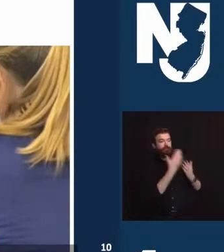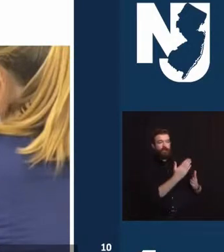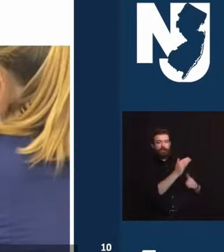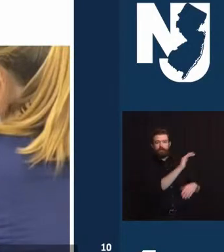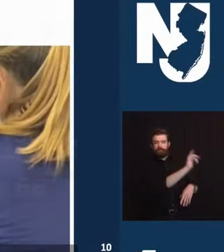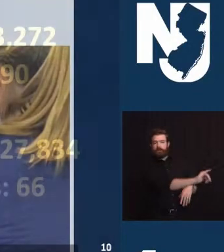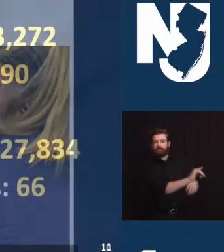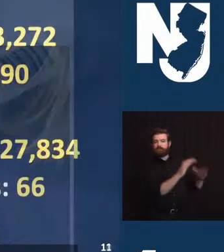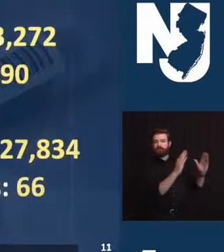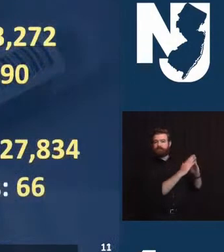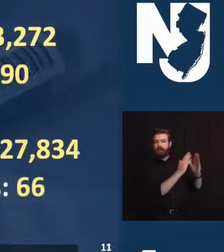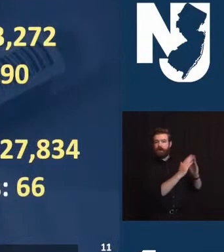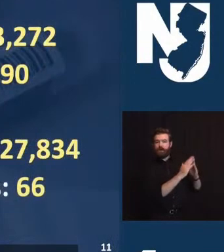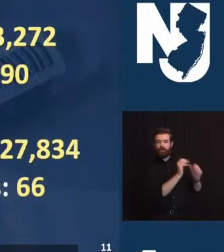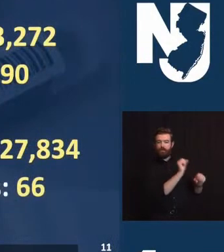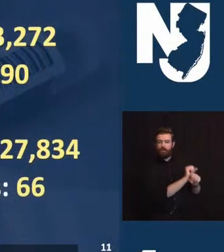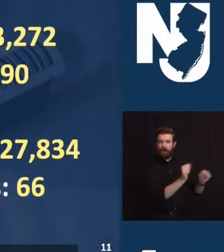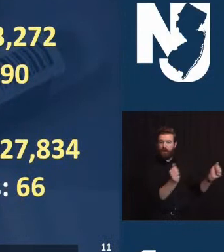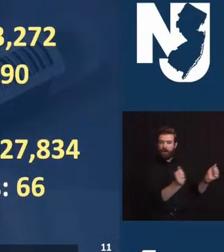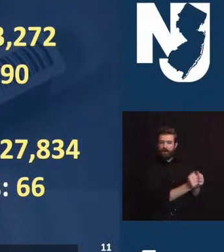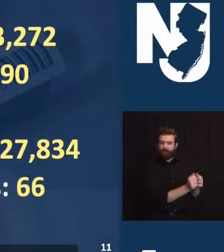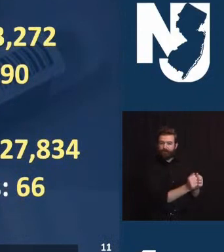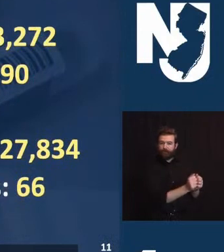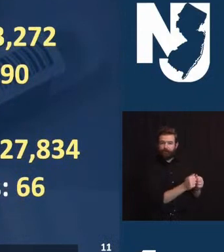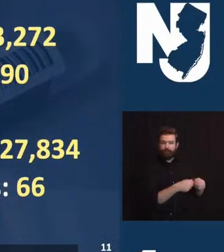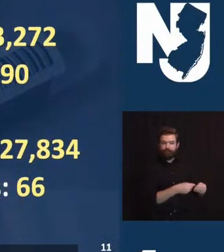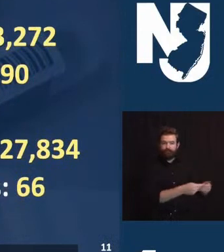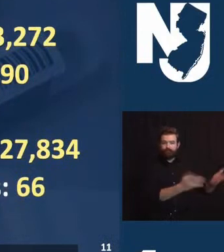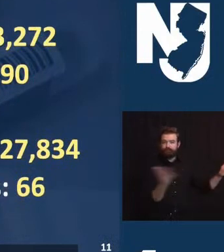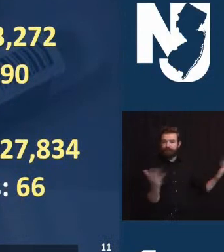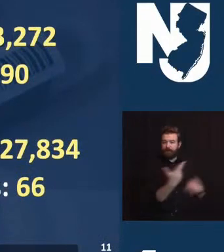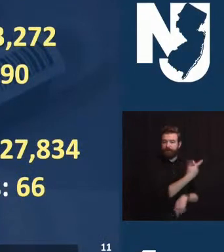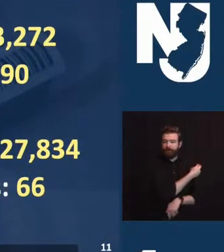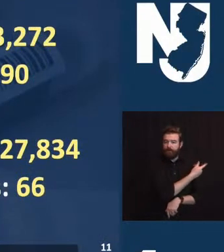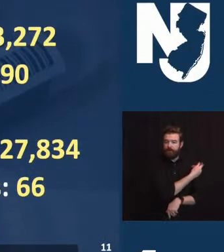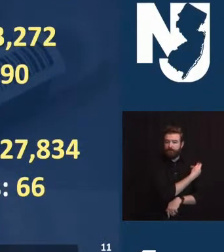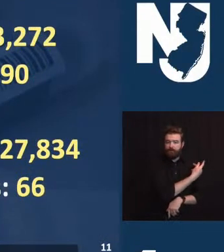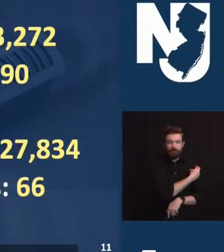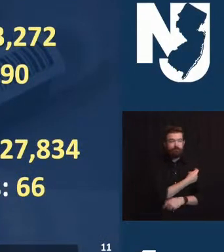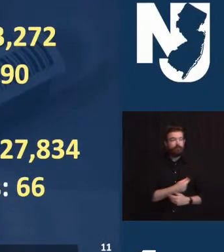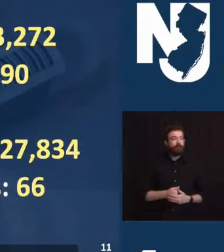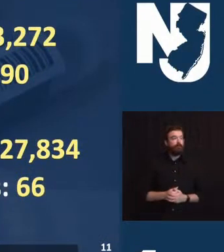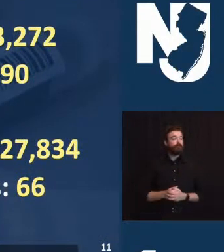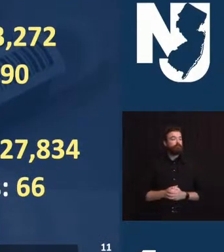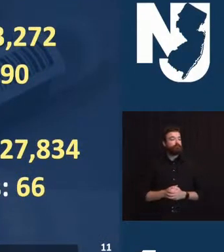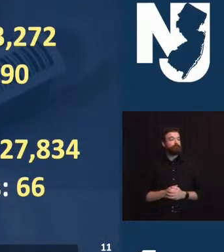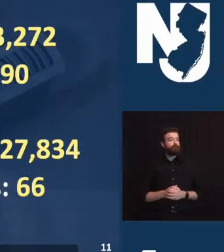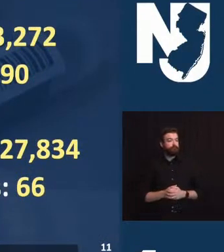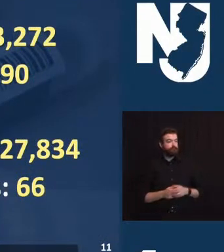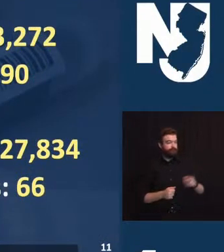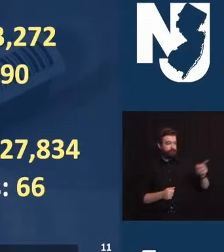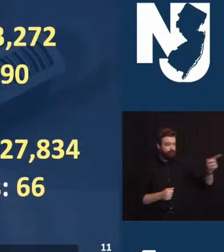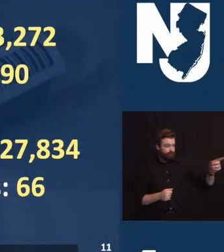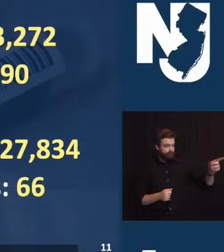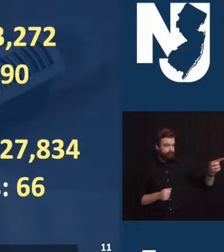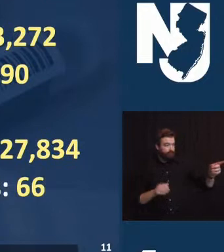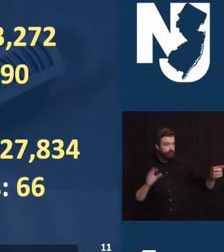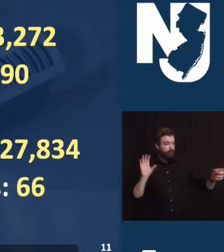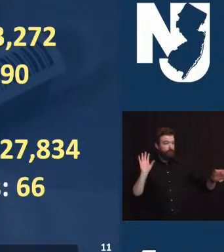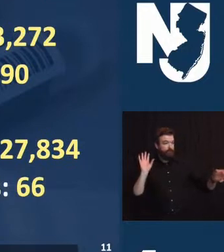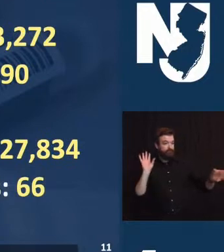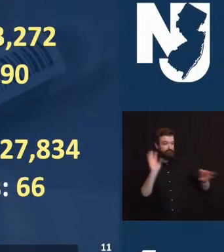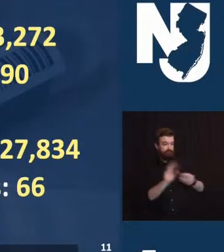another 556 additional positive cases today from both PCR and presumed positive antigen